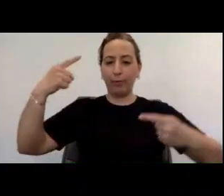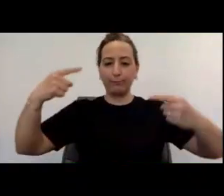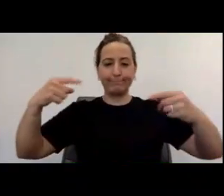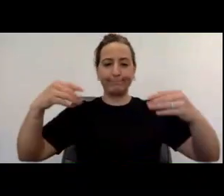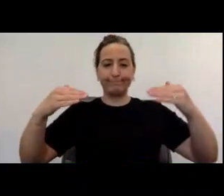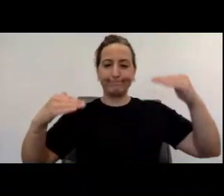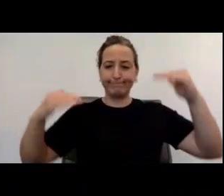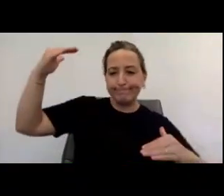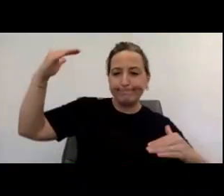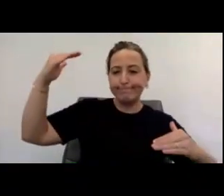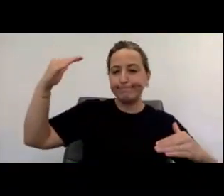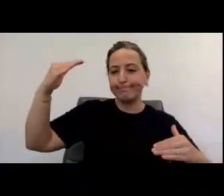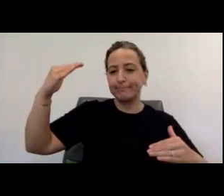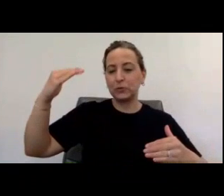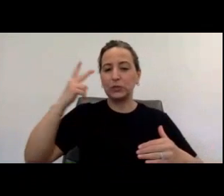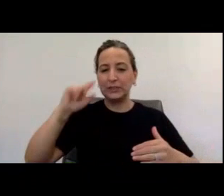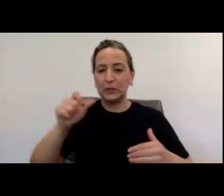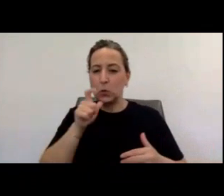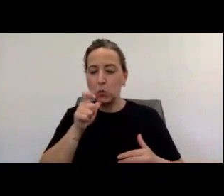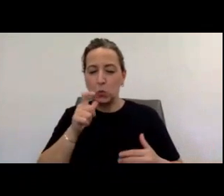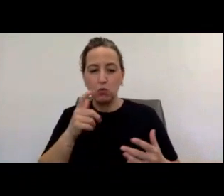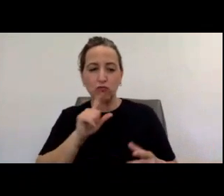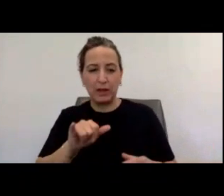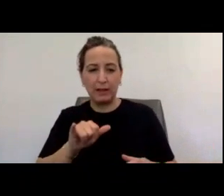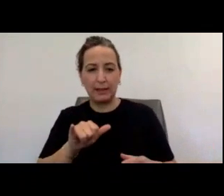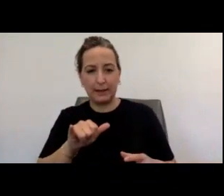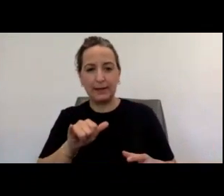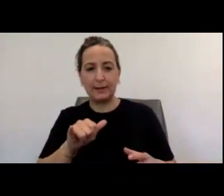that receive that investment